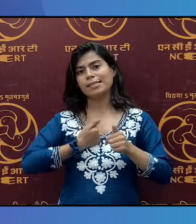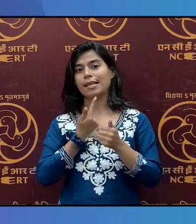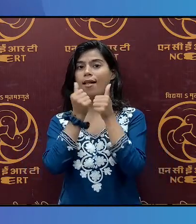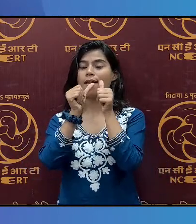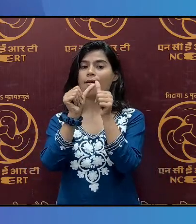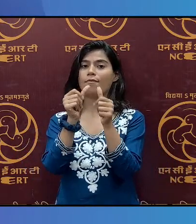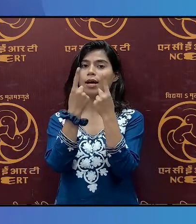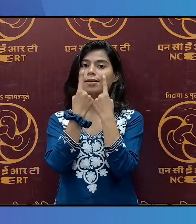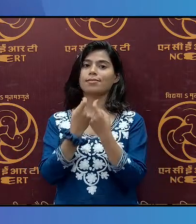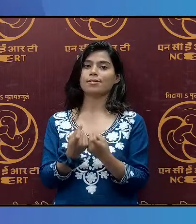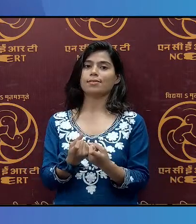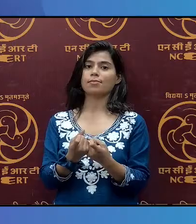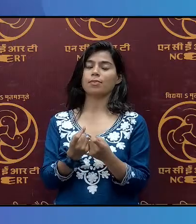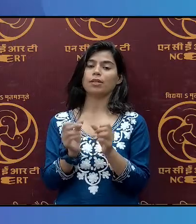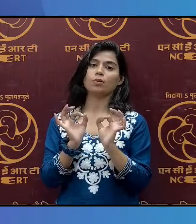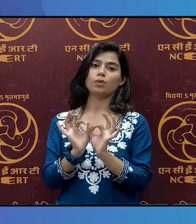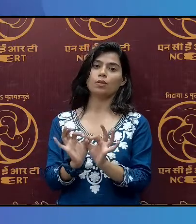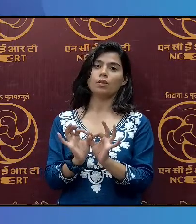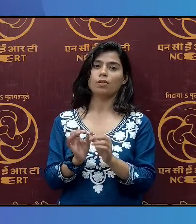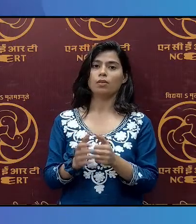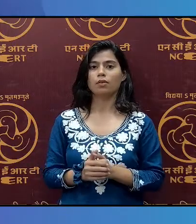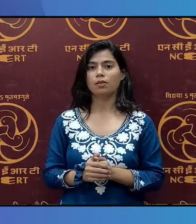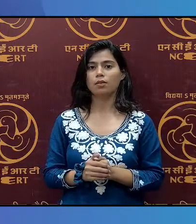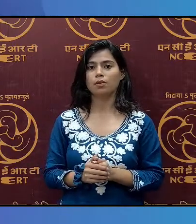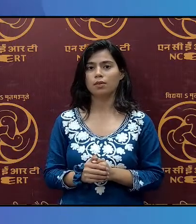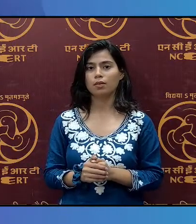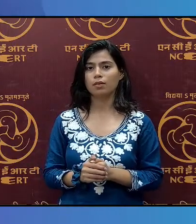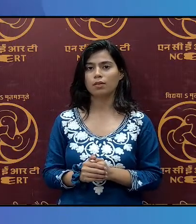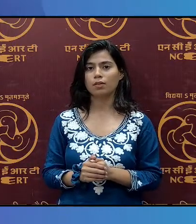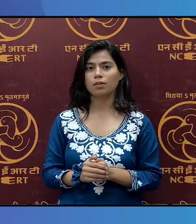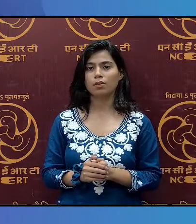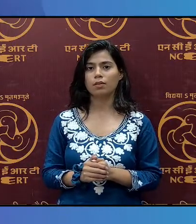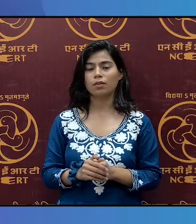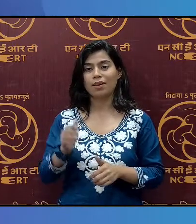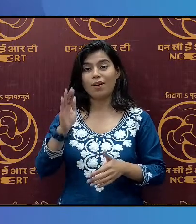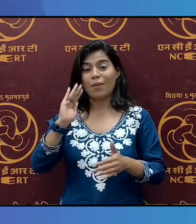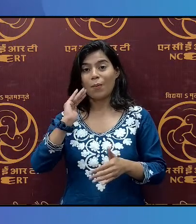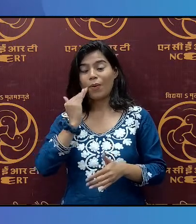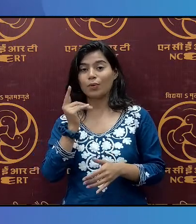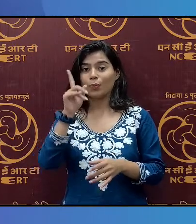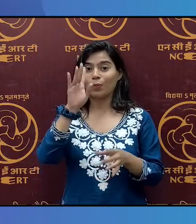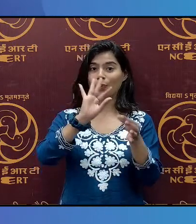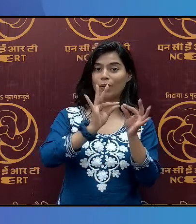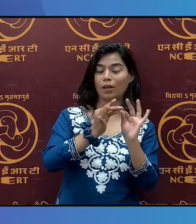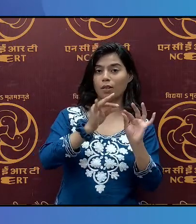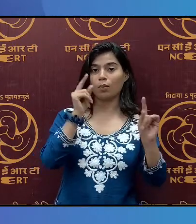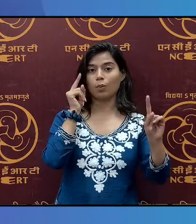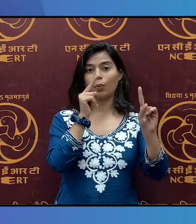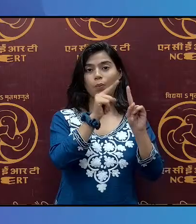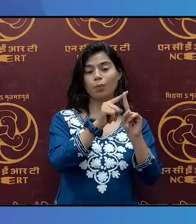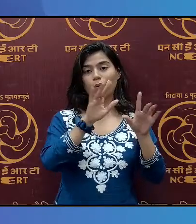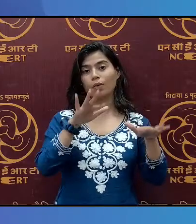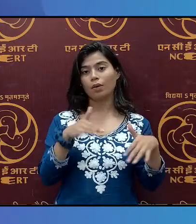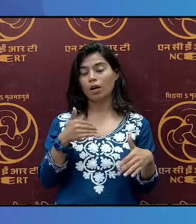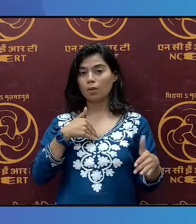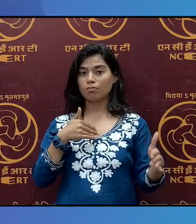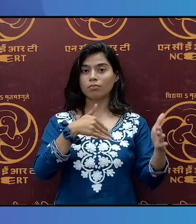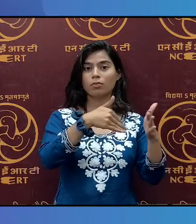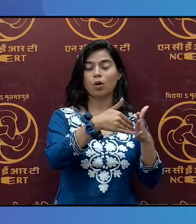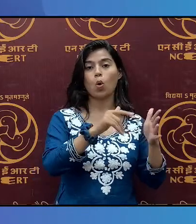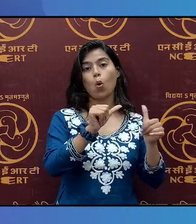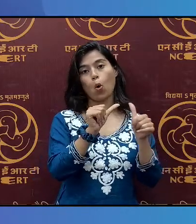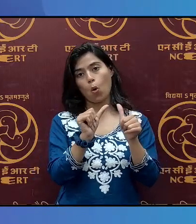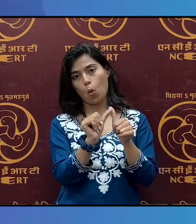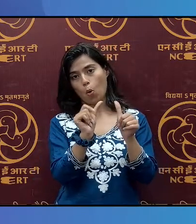come into picture. Wow, so in that way, so it says that when you fix the goal, you are moving towards becoming autonomous